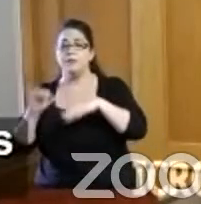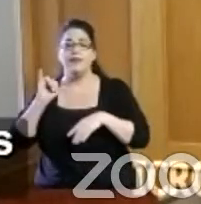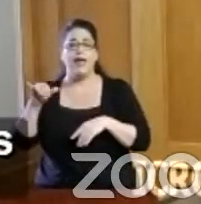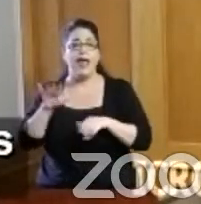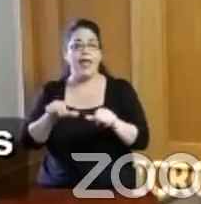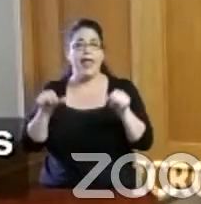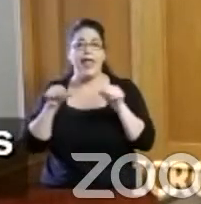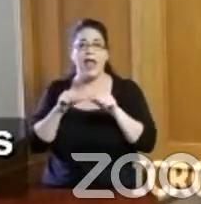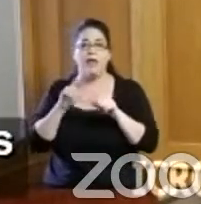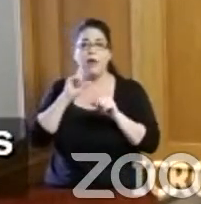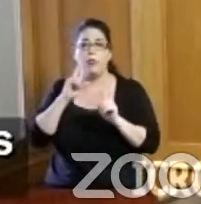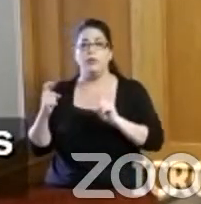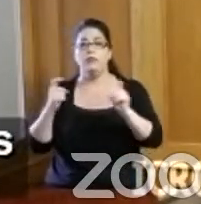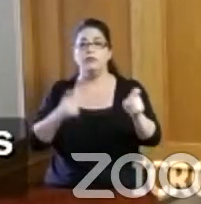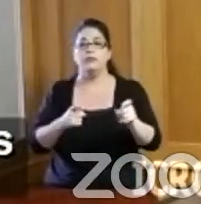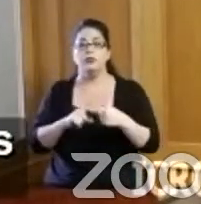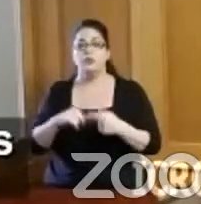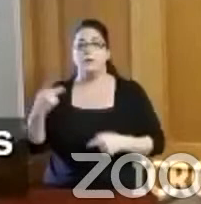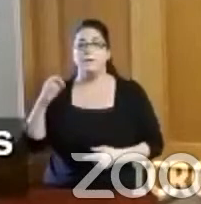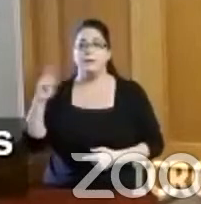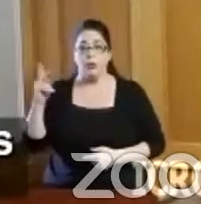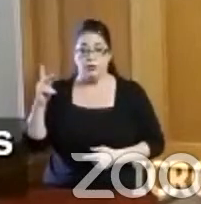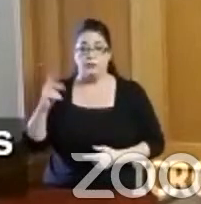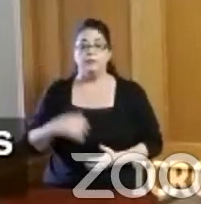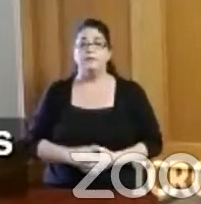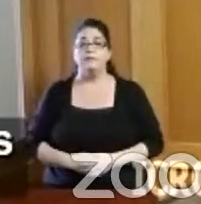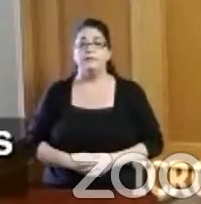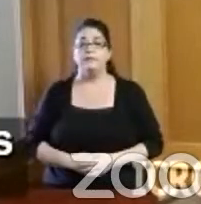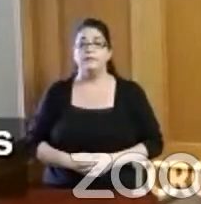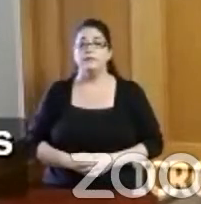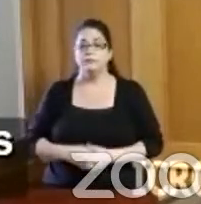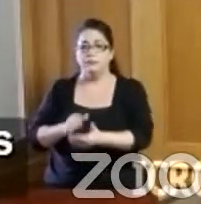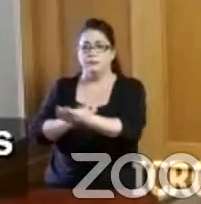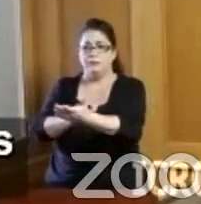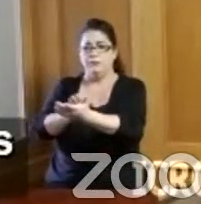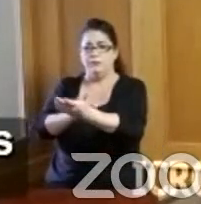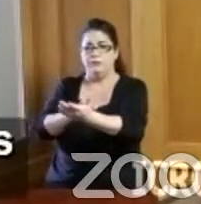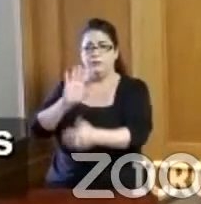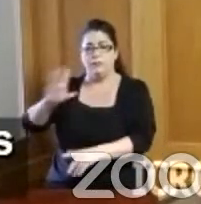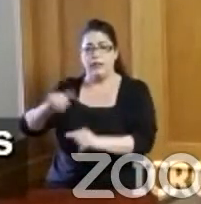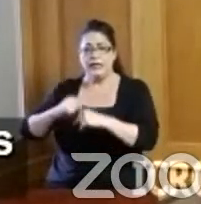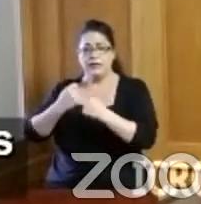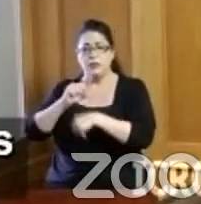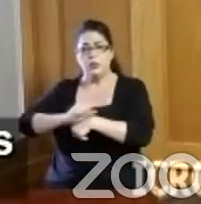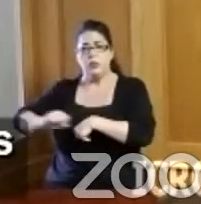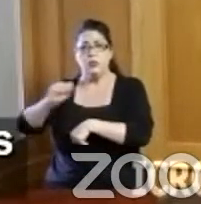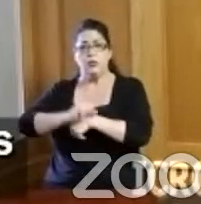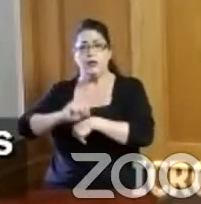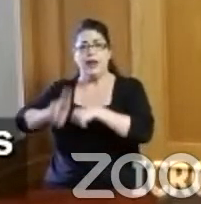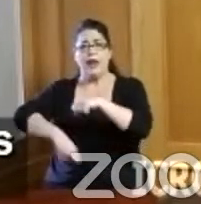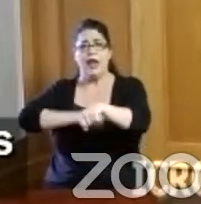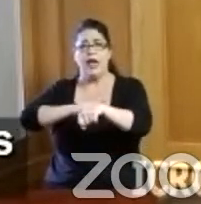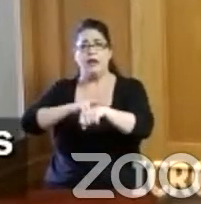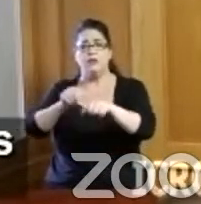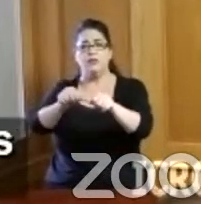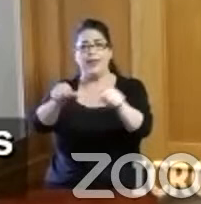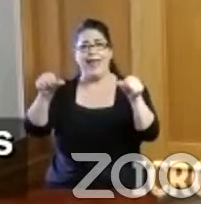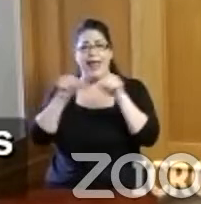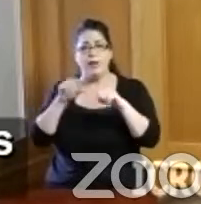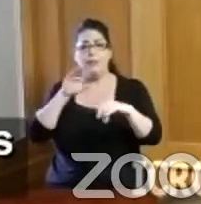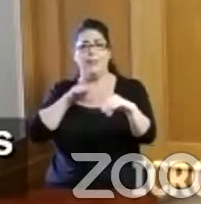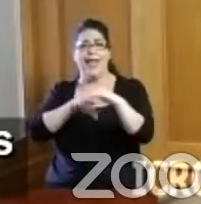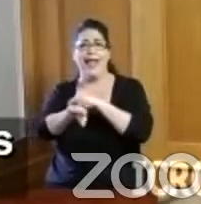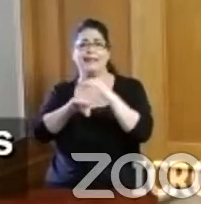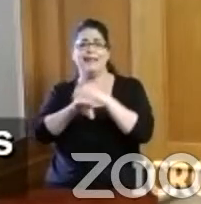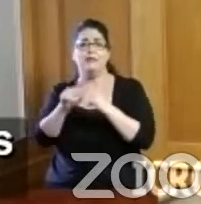that will be deeded to Green Township as a park. This is commendable. The natural areas will be assessed as accessible